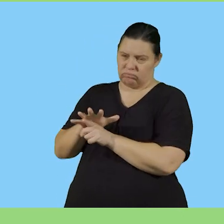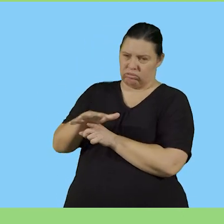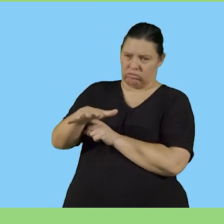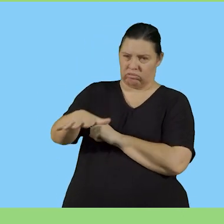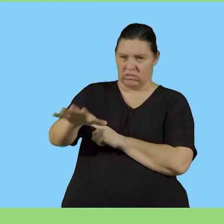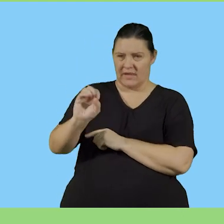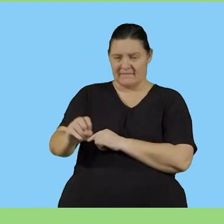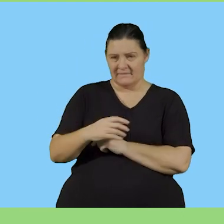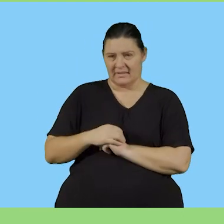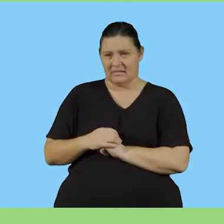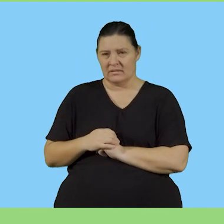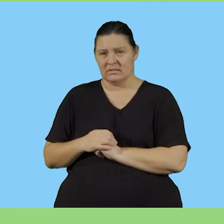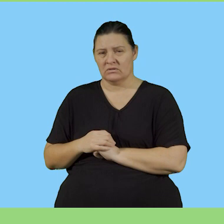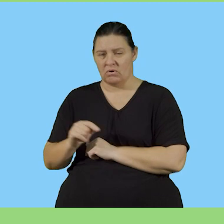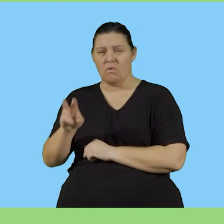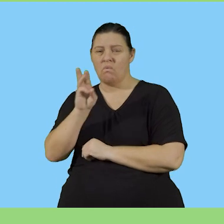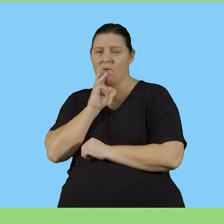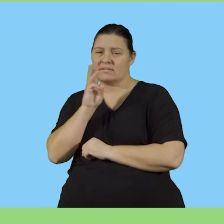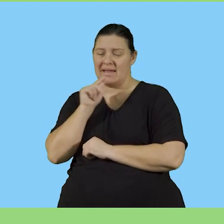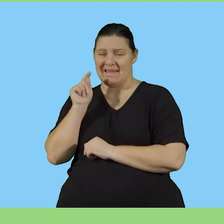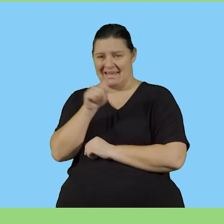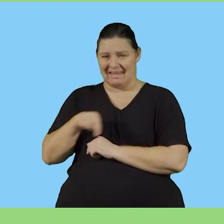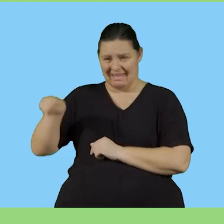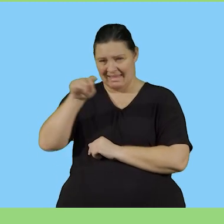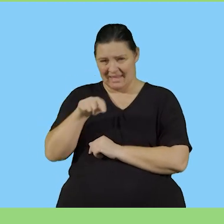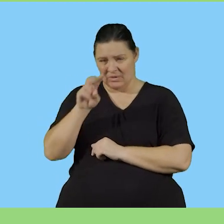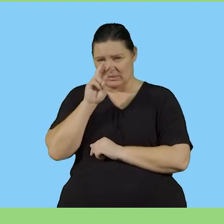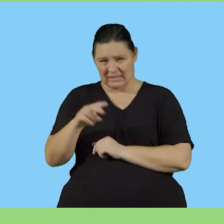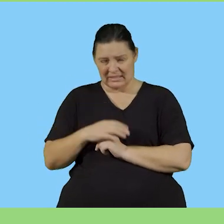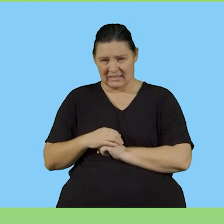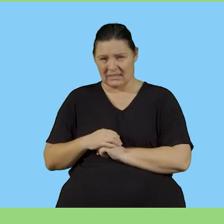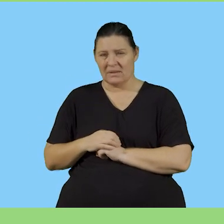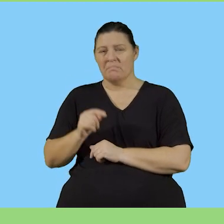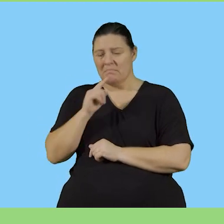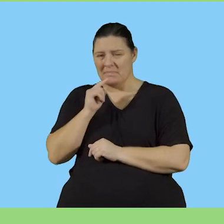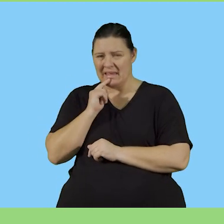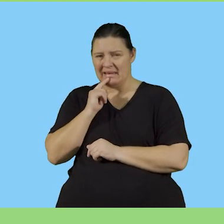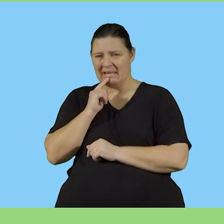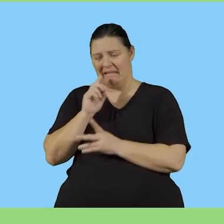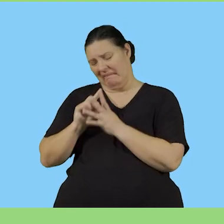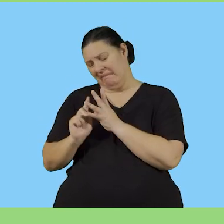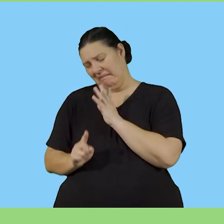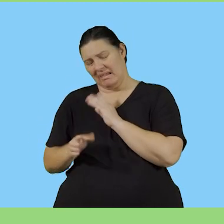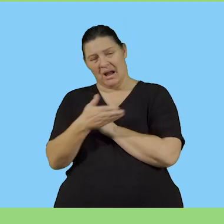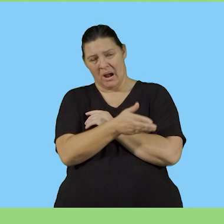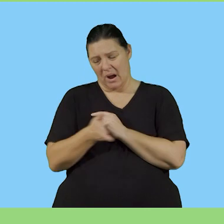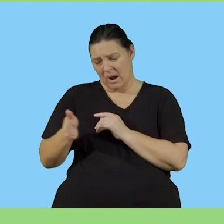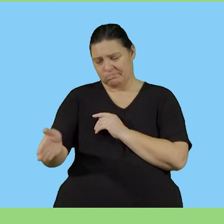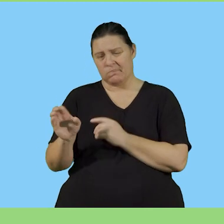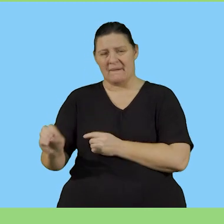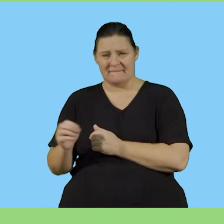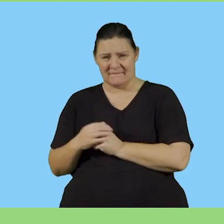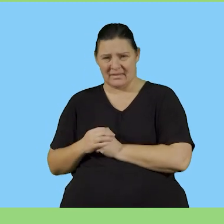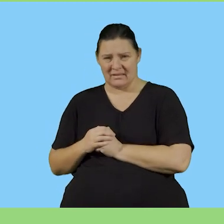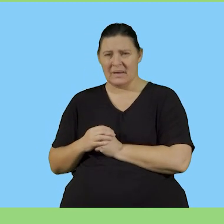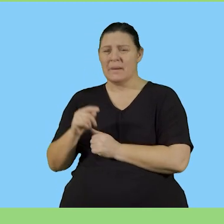unfortunately experienced flooding. So obviously the water here that you can see here is carrying all of these things that we spoke about